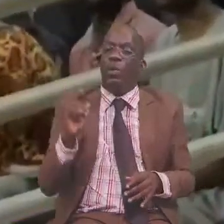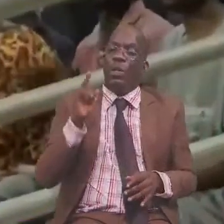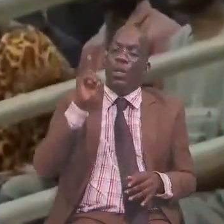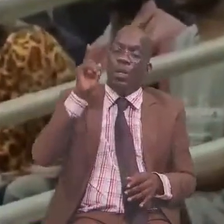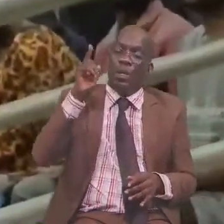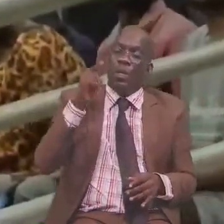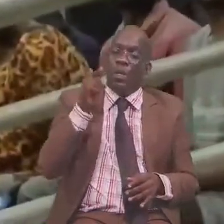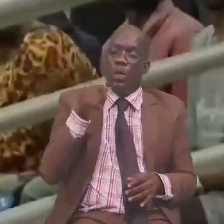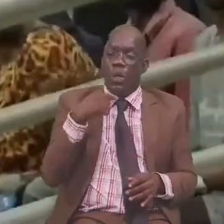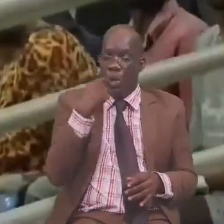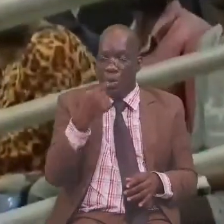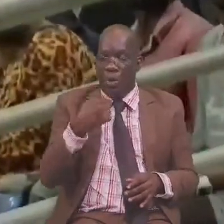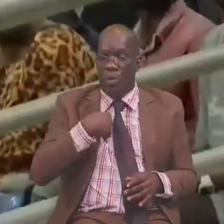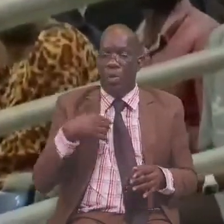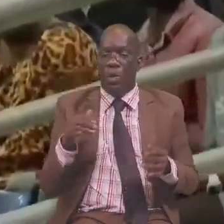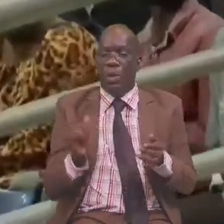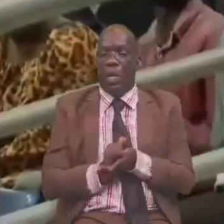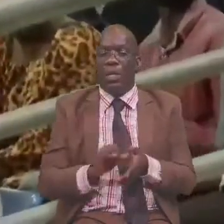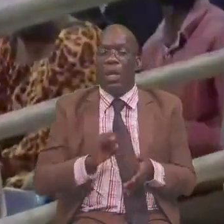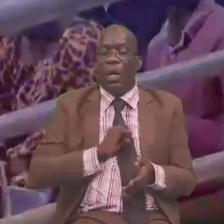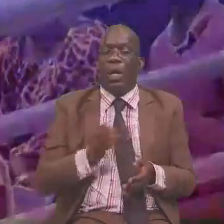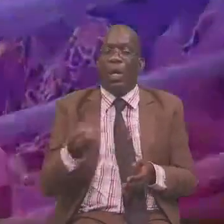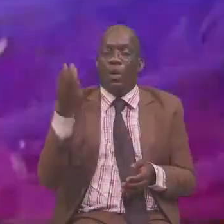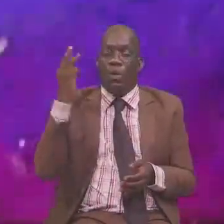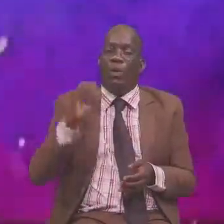me that I was not